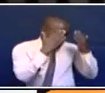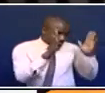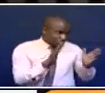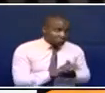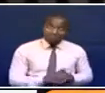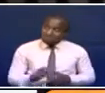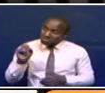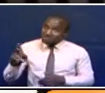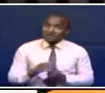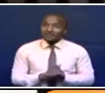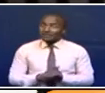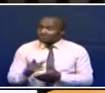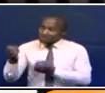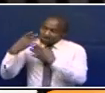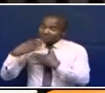Thank you for info. All